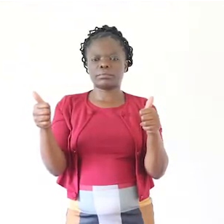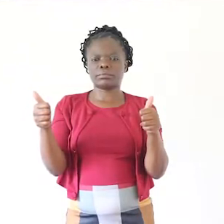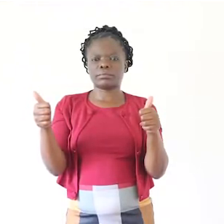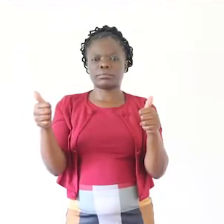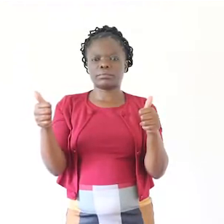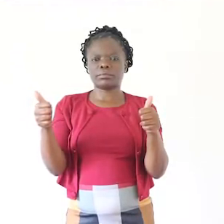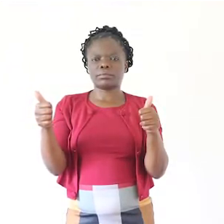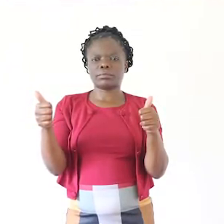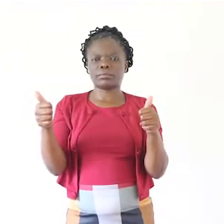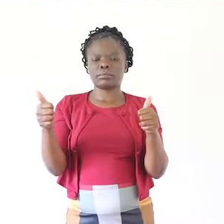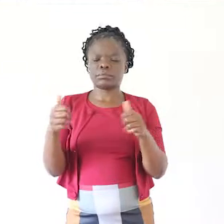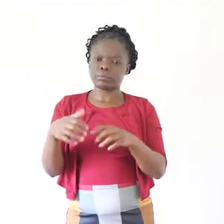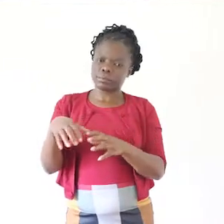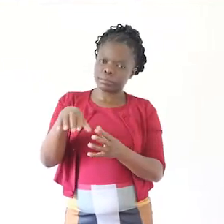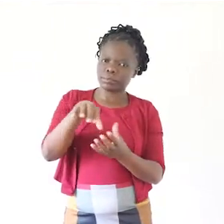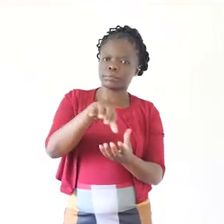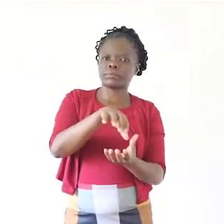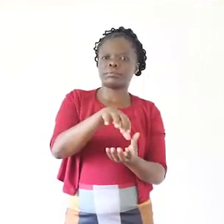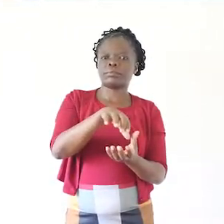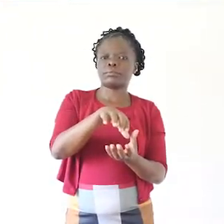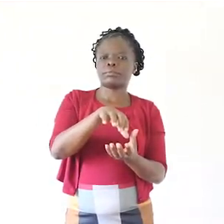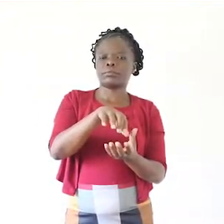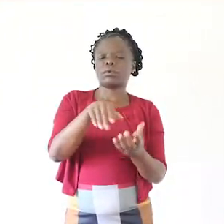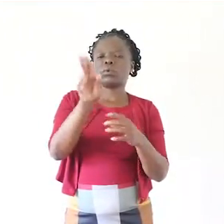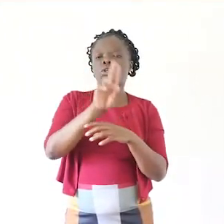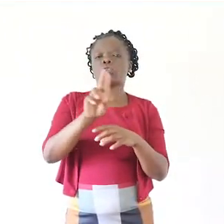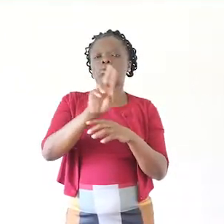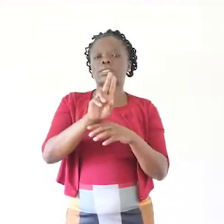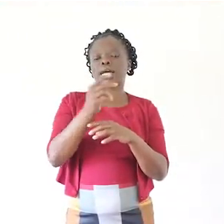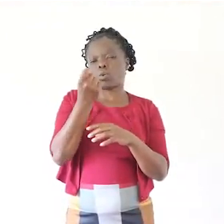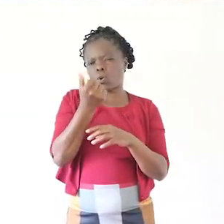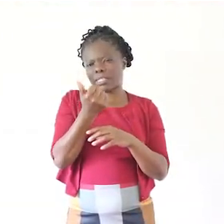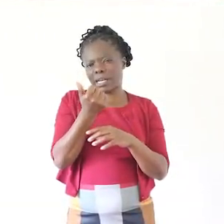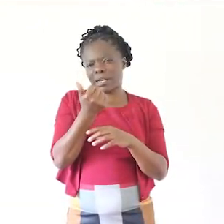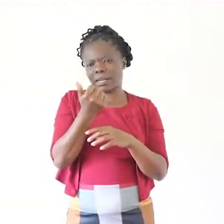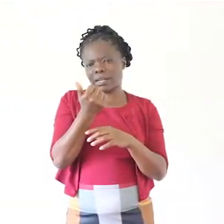Because the groundnuts, not so much, we are just going to use a 1/4